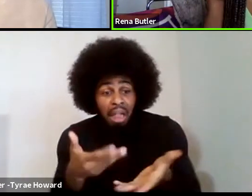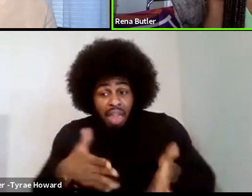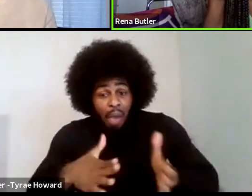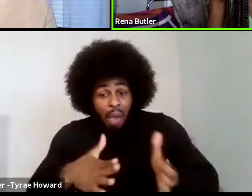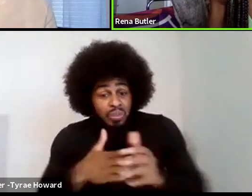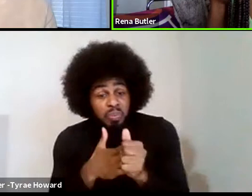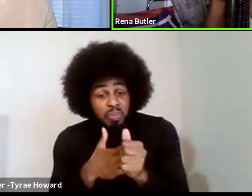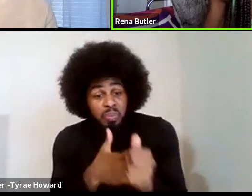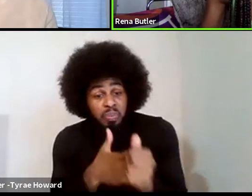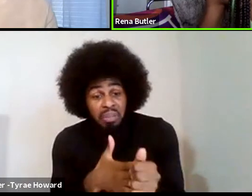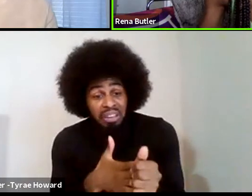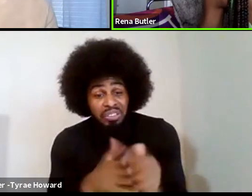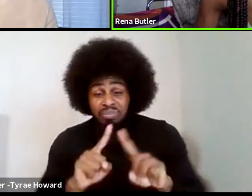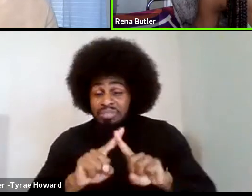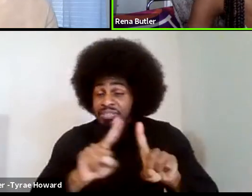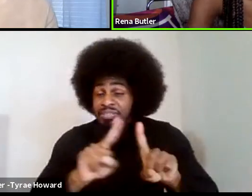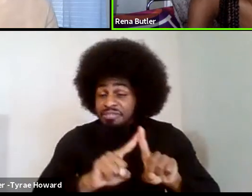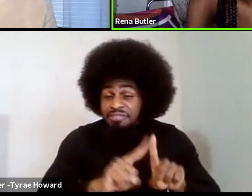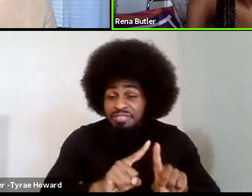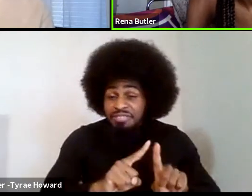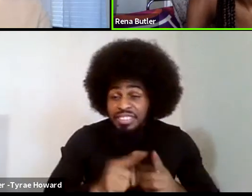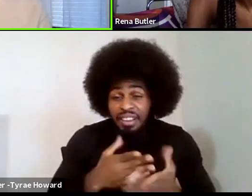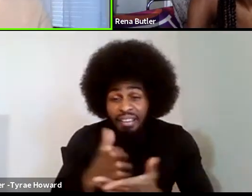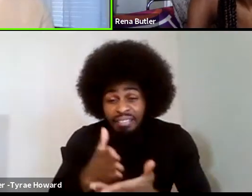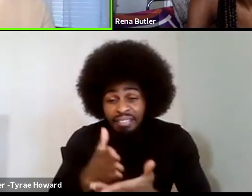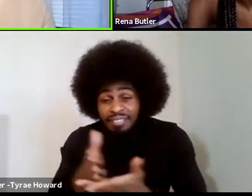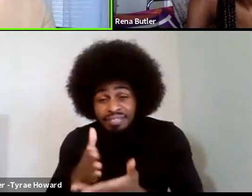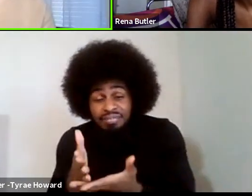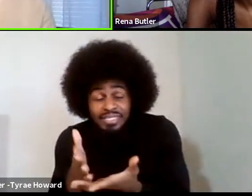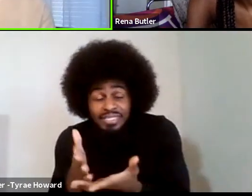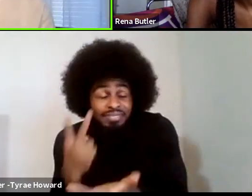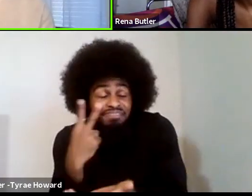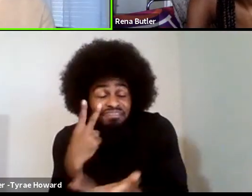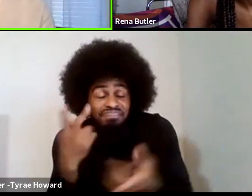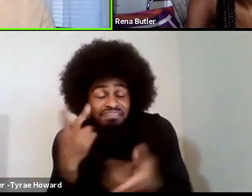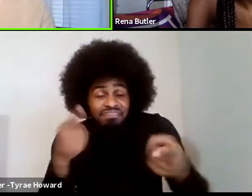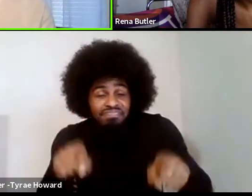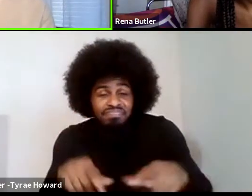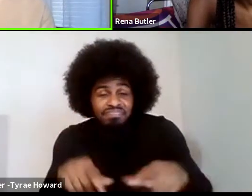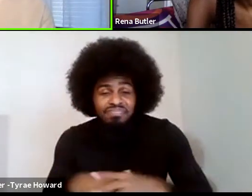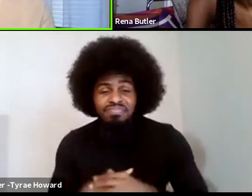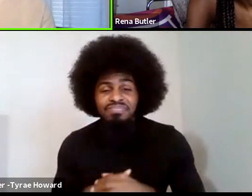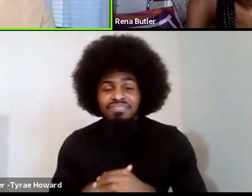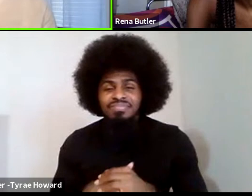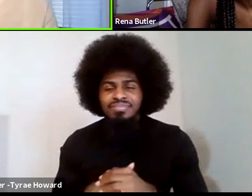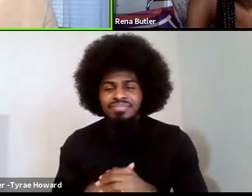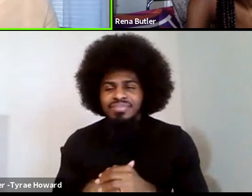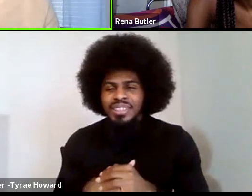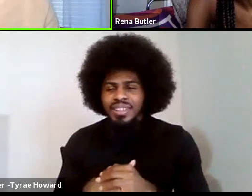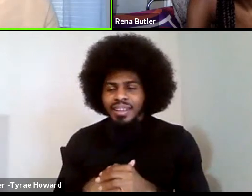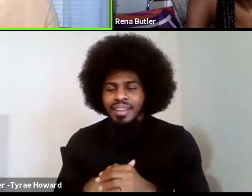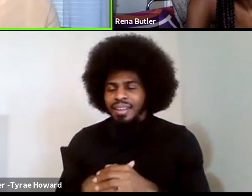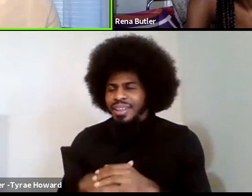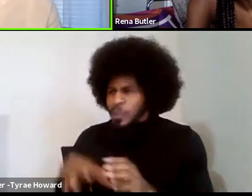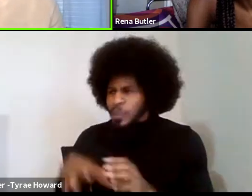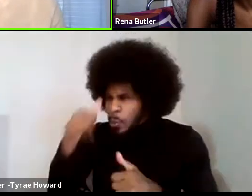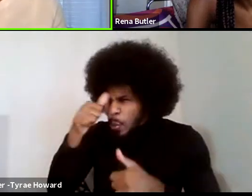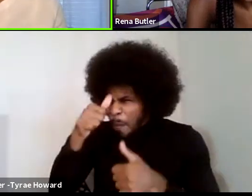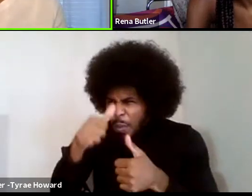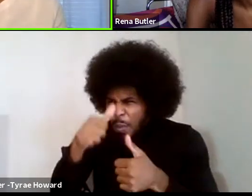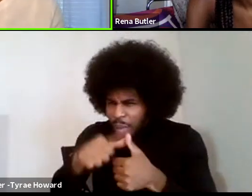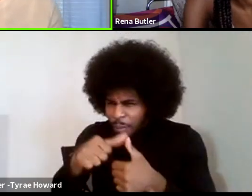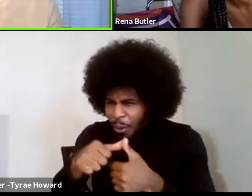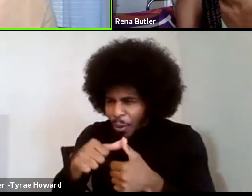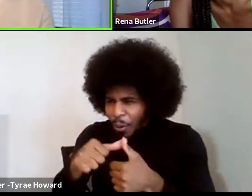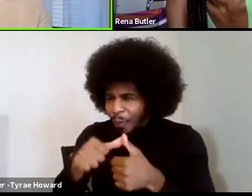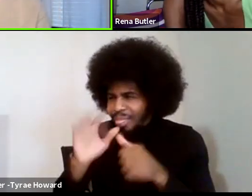all and seeing what happens. Do you remember when that choreography bug, if that's the right way to